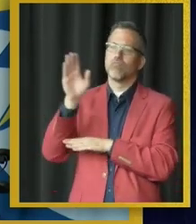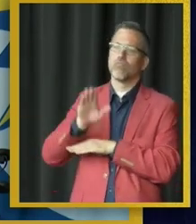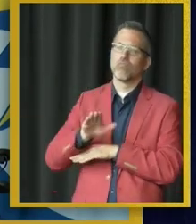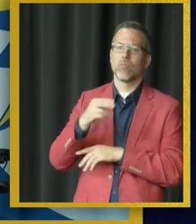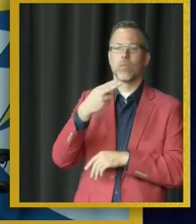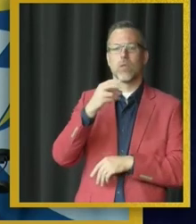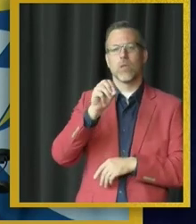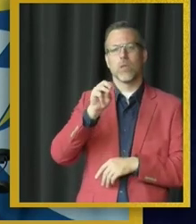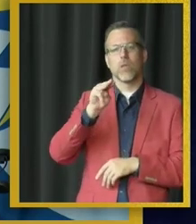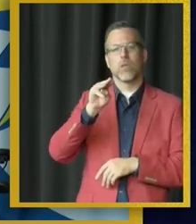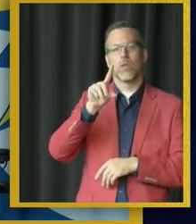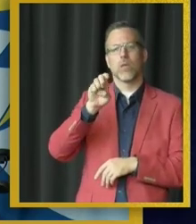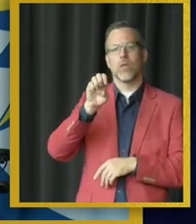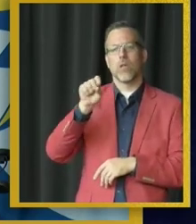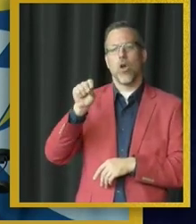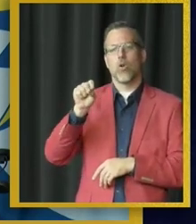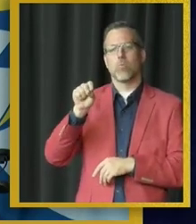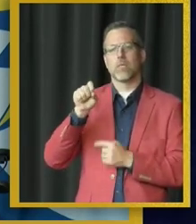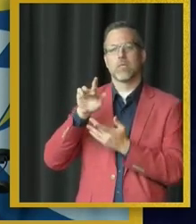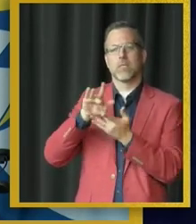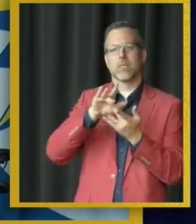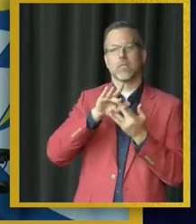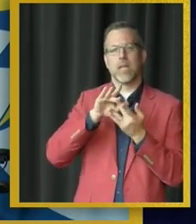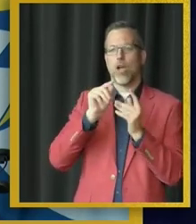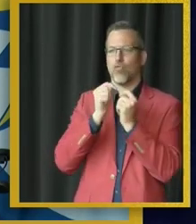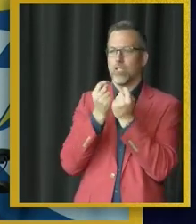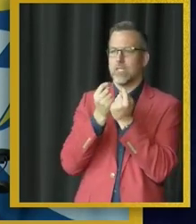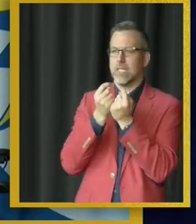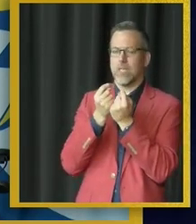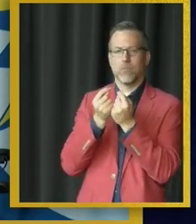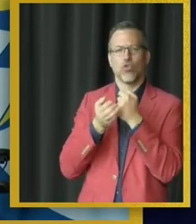outreach teams are working with our unhoused residents.